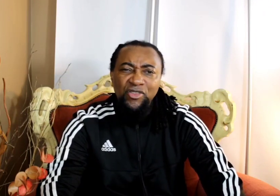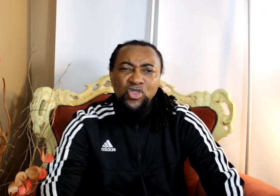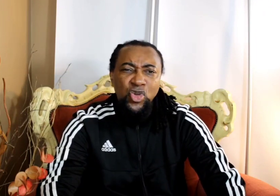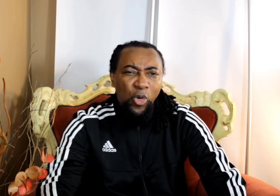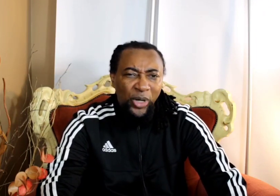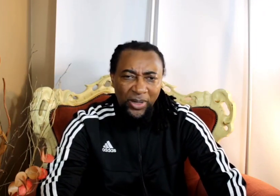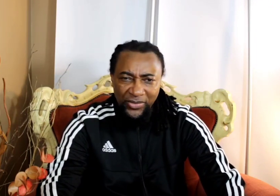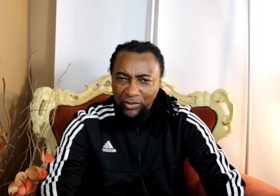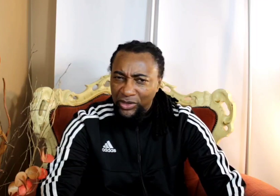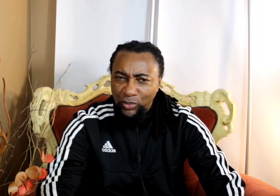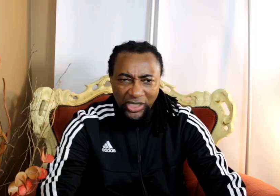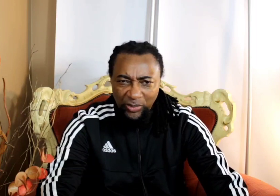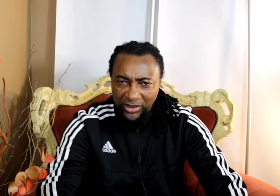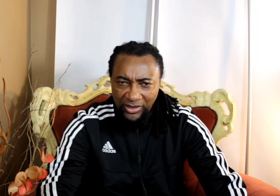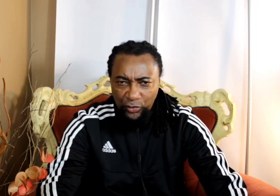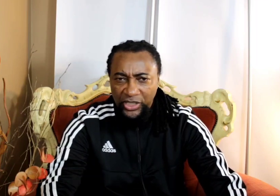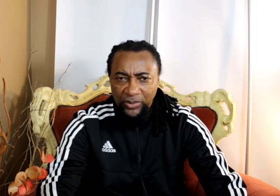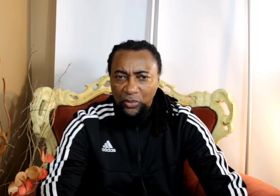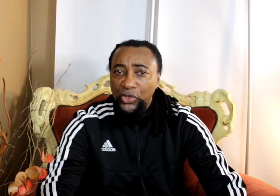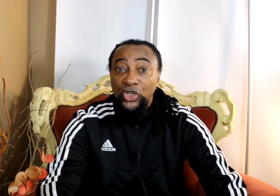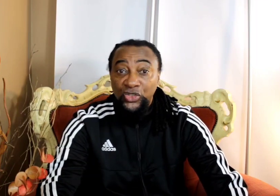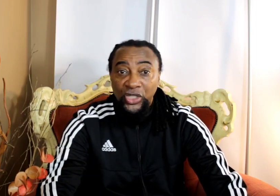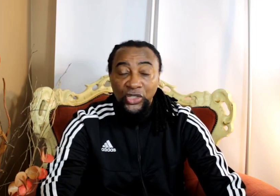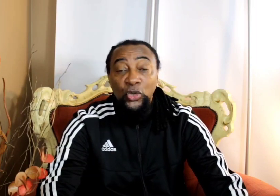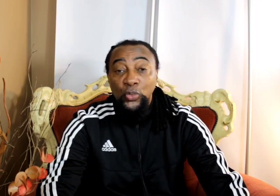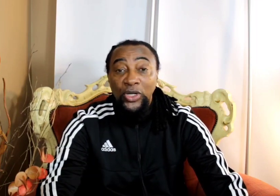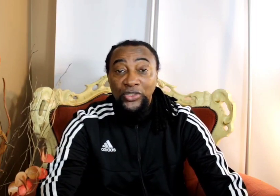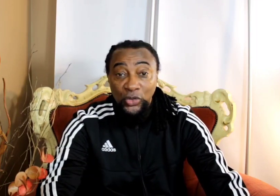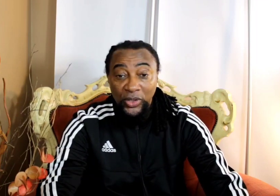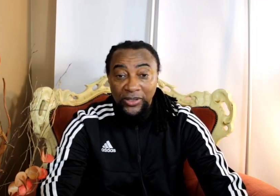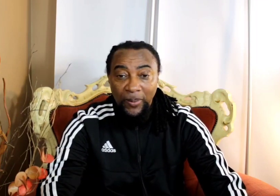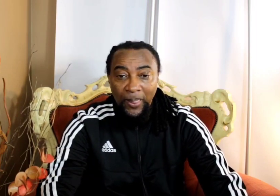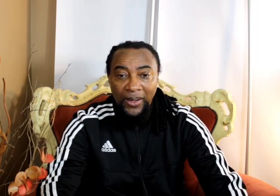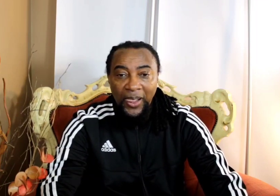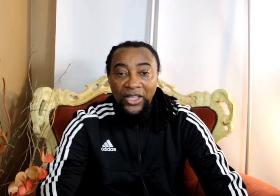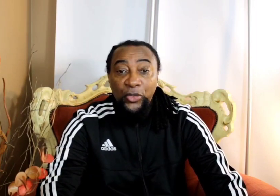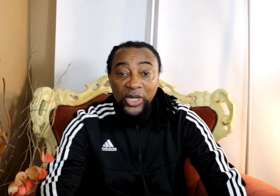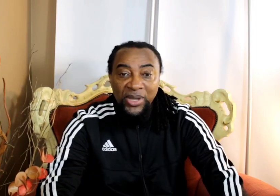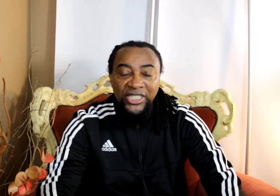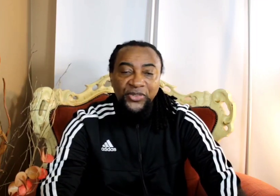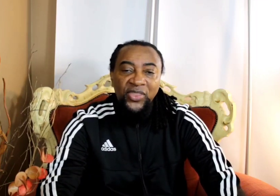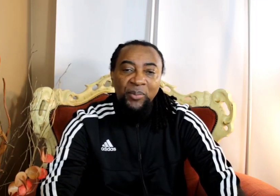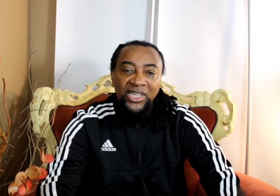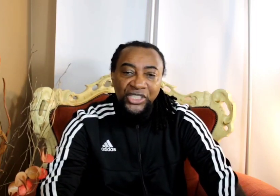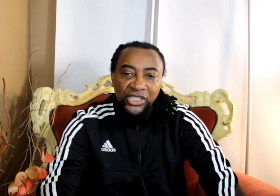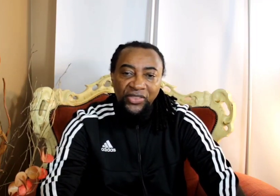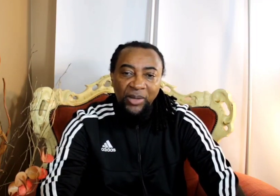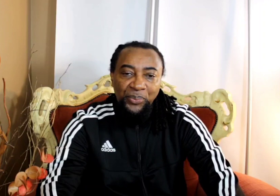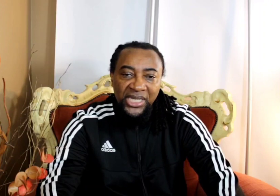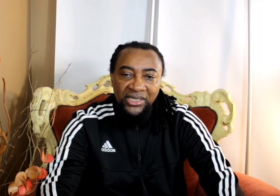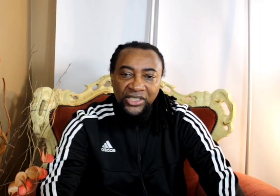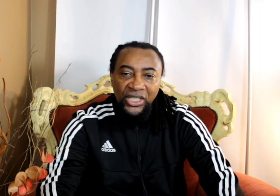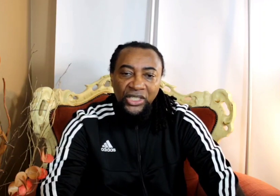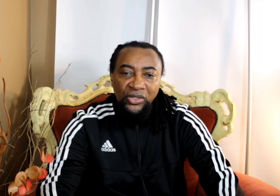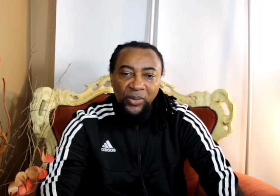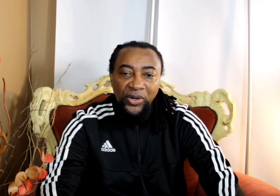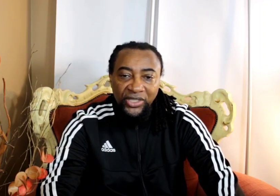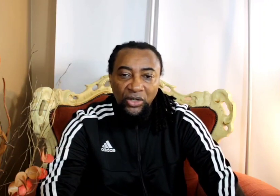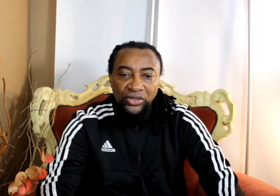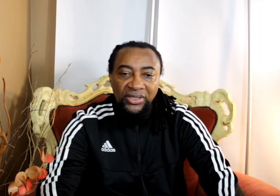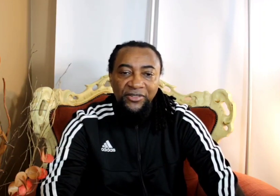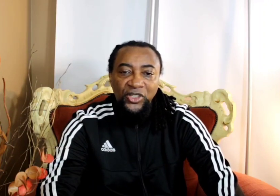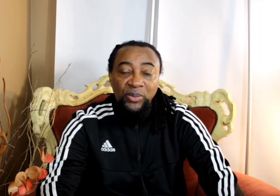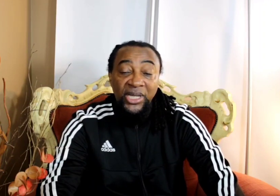So they have no problem. They would welcome it if we did it, but we just don't want to do it. 3 days for the abolition of the appeals to the